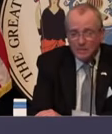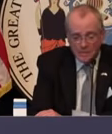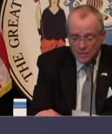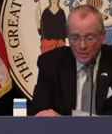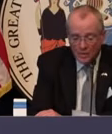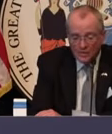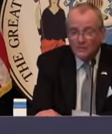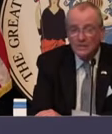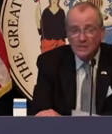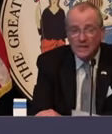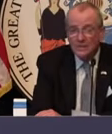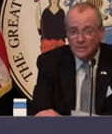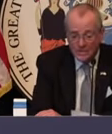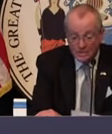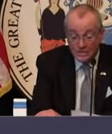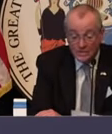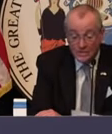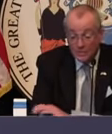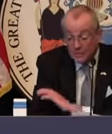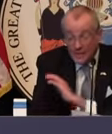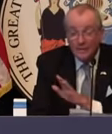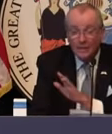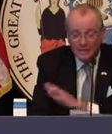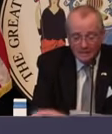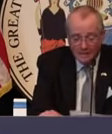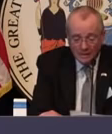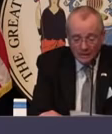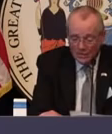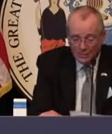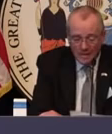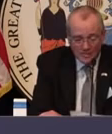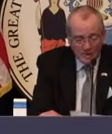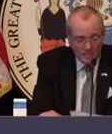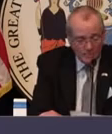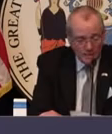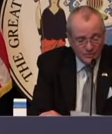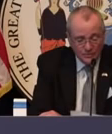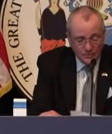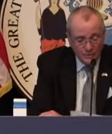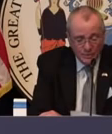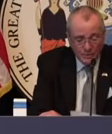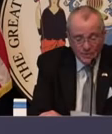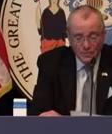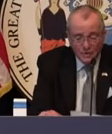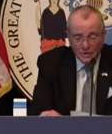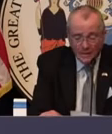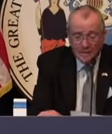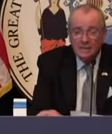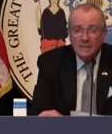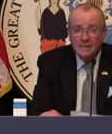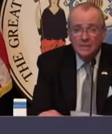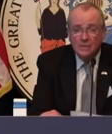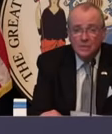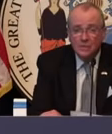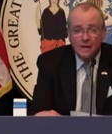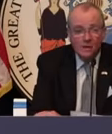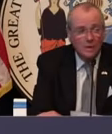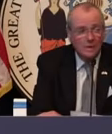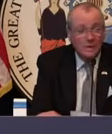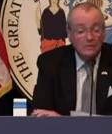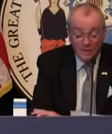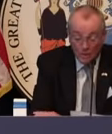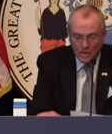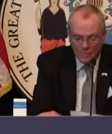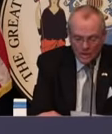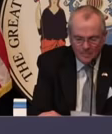spoke to Tommy this morning, as tough a conversation as I've had with anybody over the past couple of months. She was an extraordinary individual by